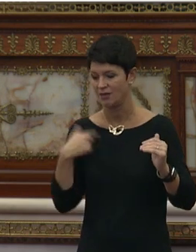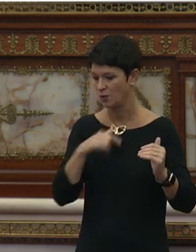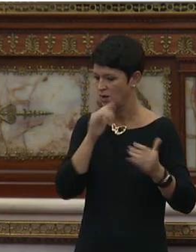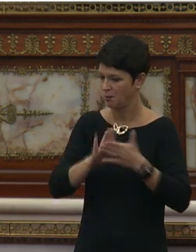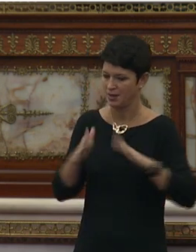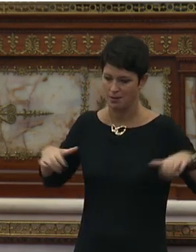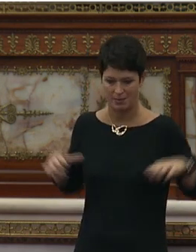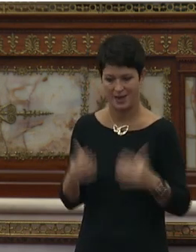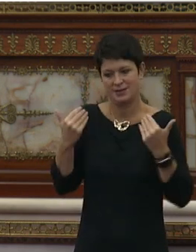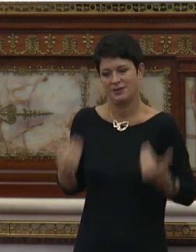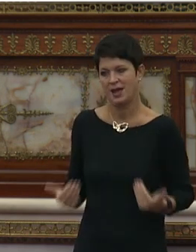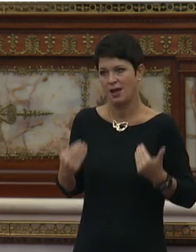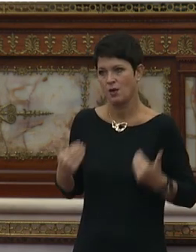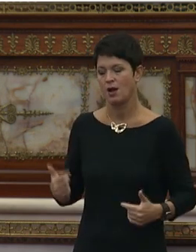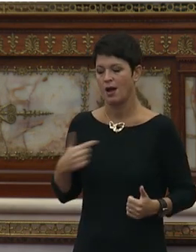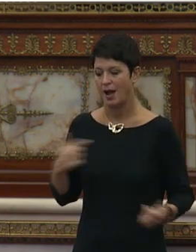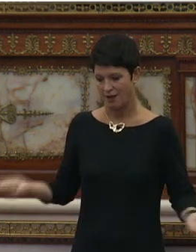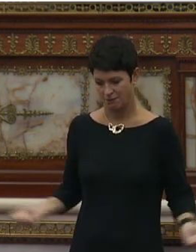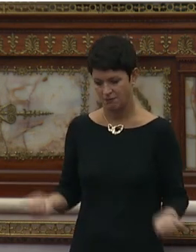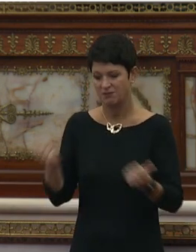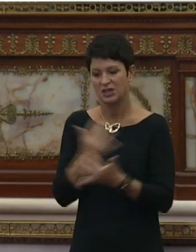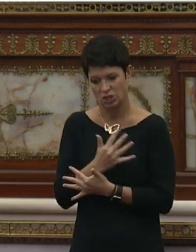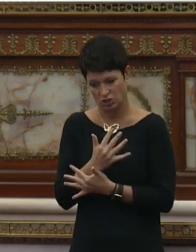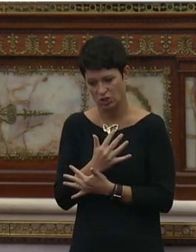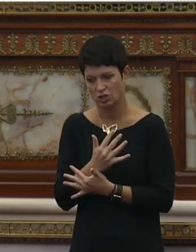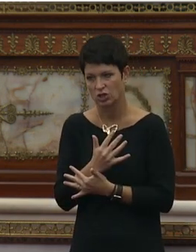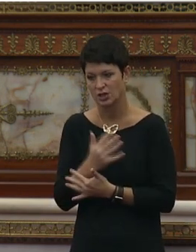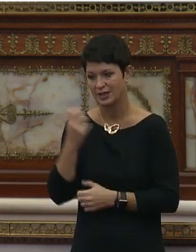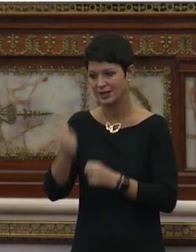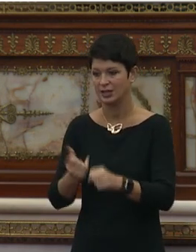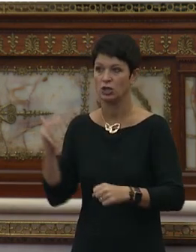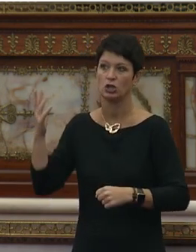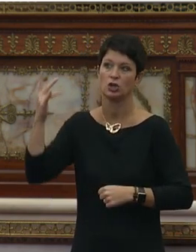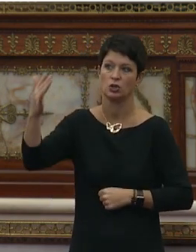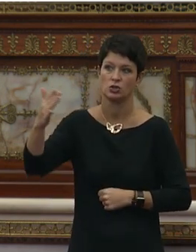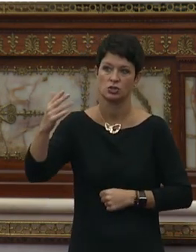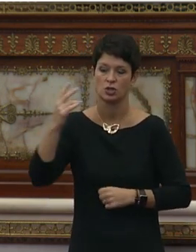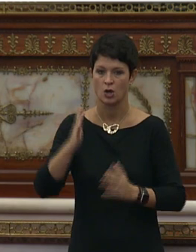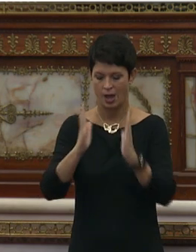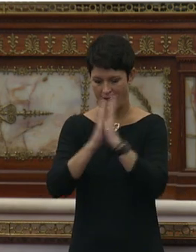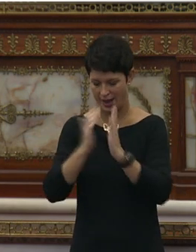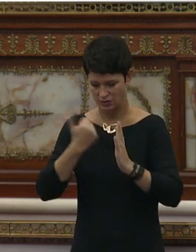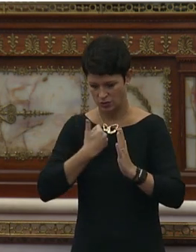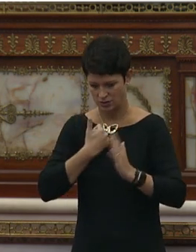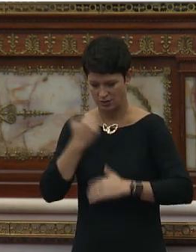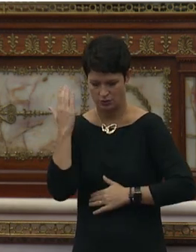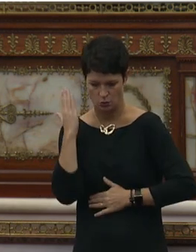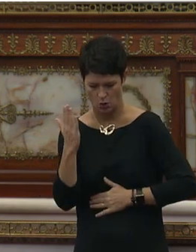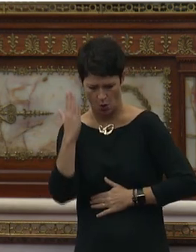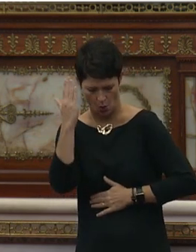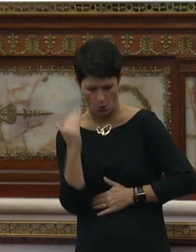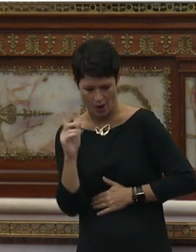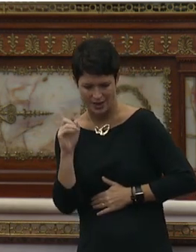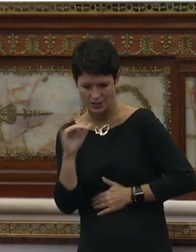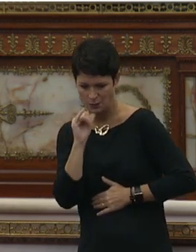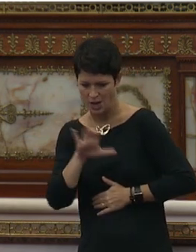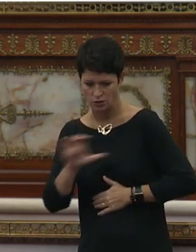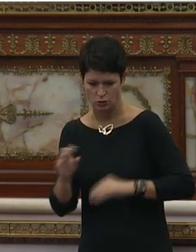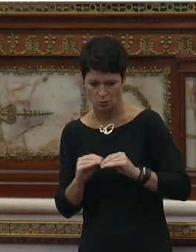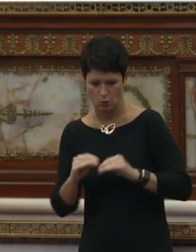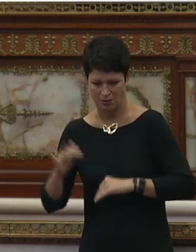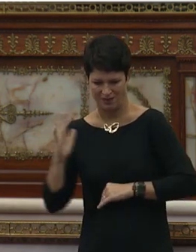act. I fear that years from now, we will ask ourselves, why did we not do